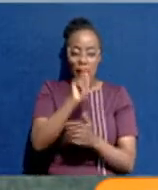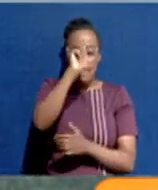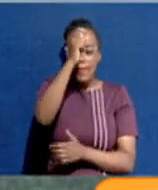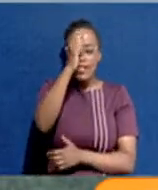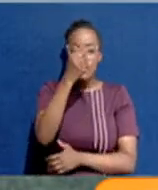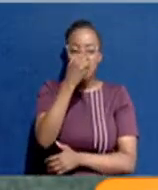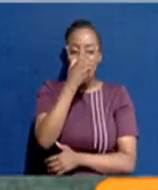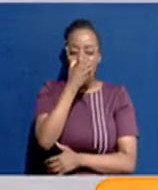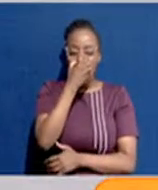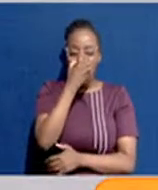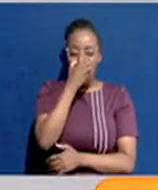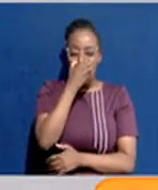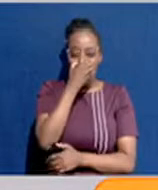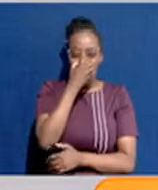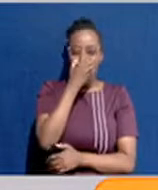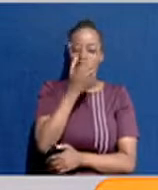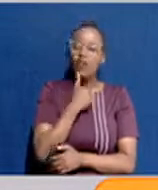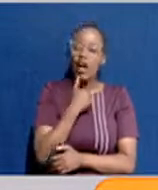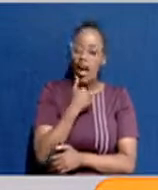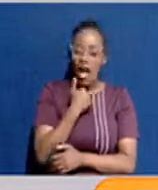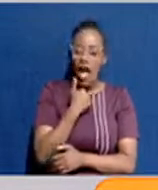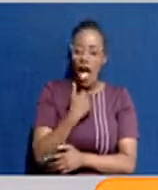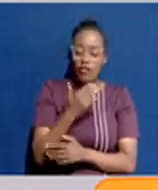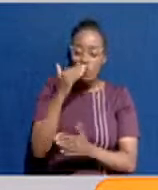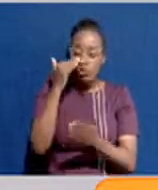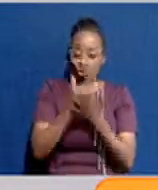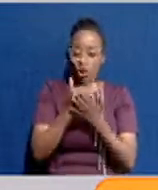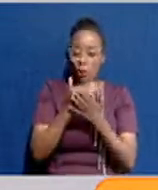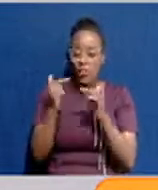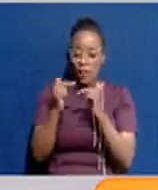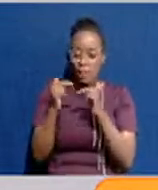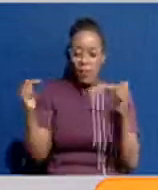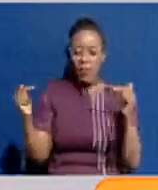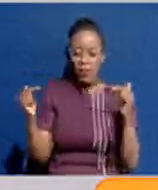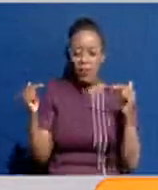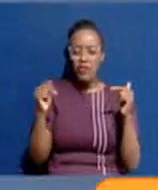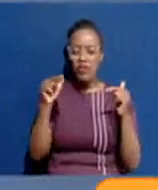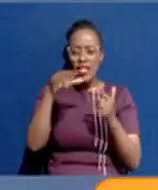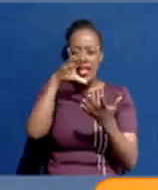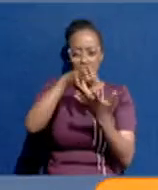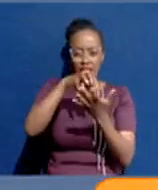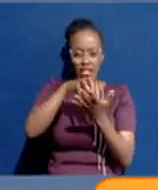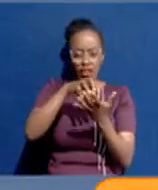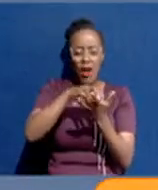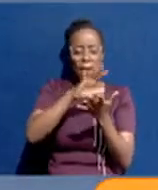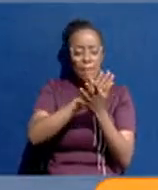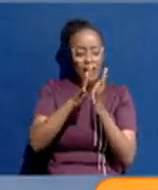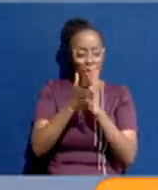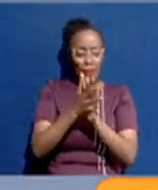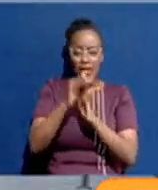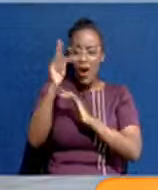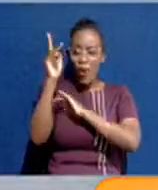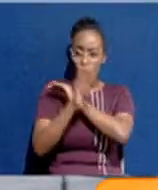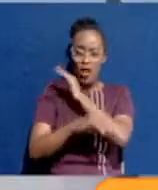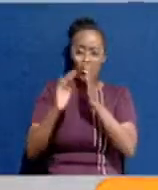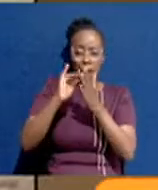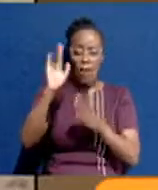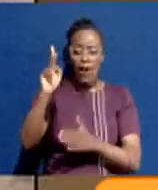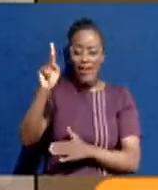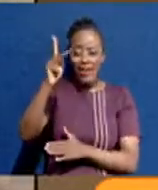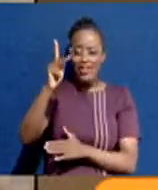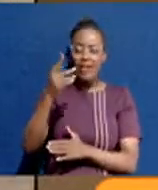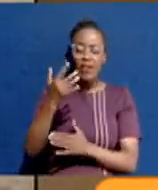Ruto is now calling for cessation of hostilities before the situation gets out of hand. Kenya is